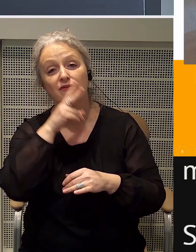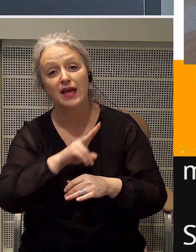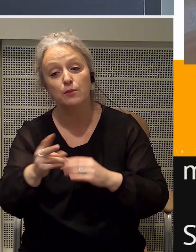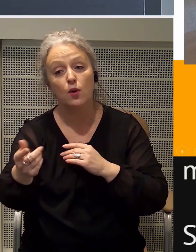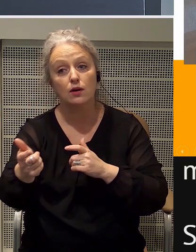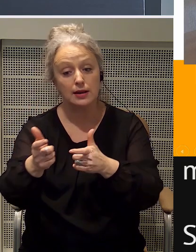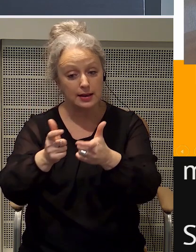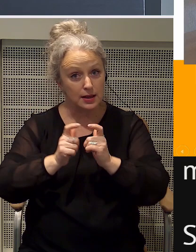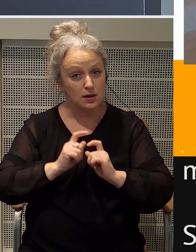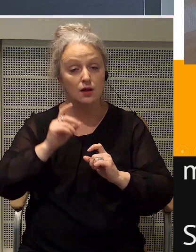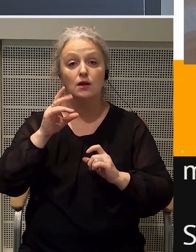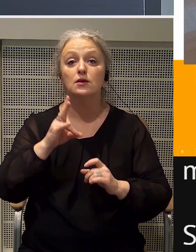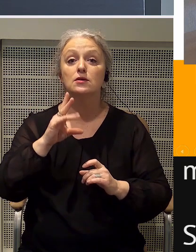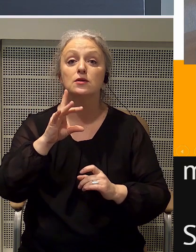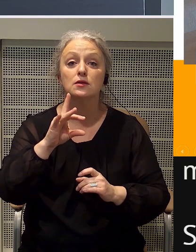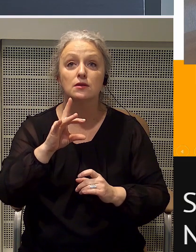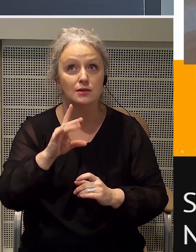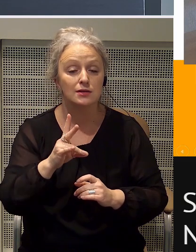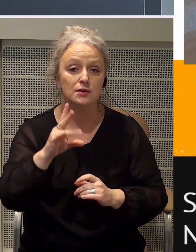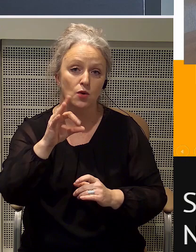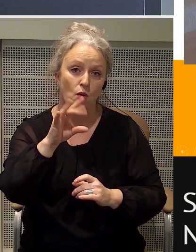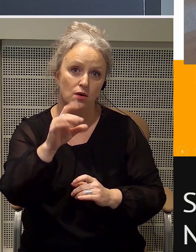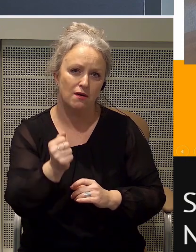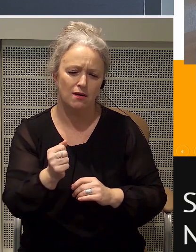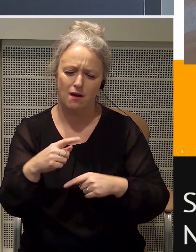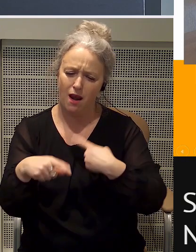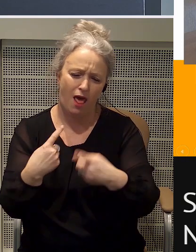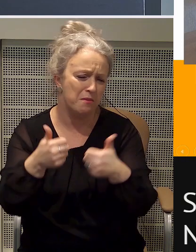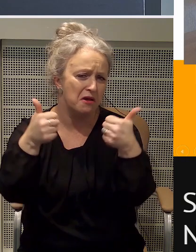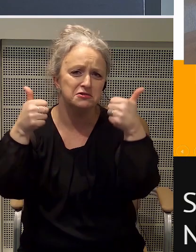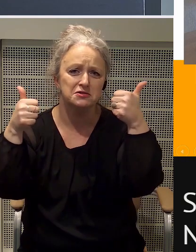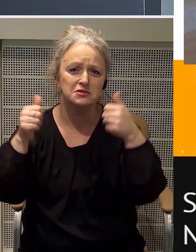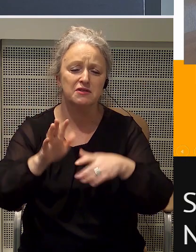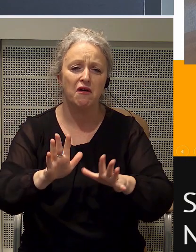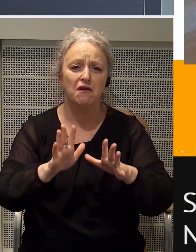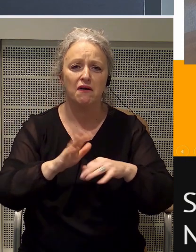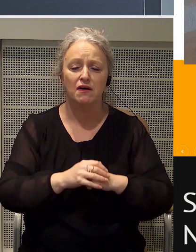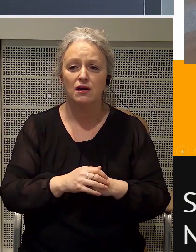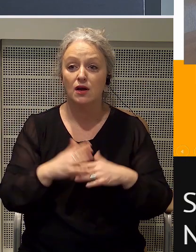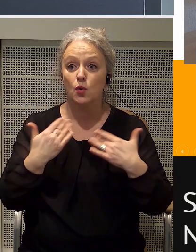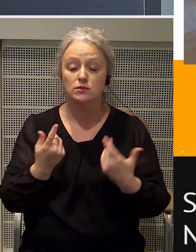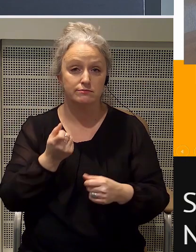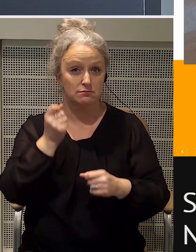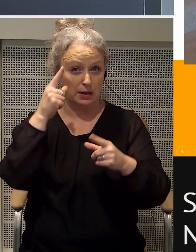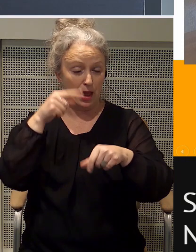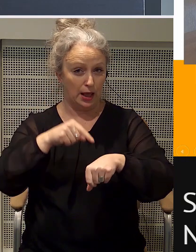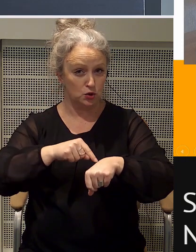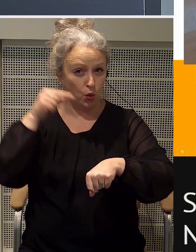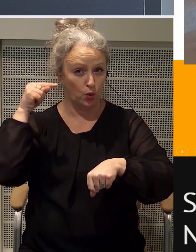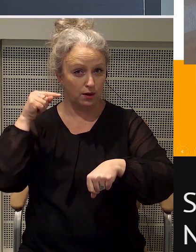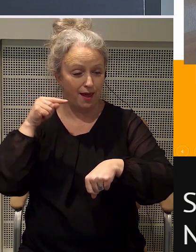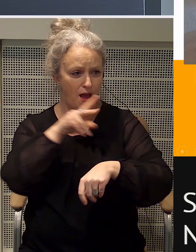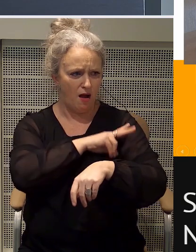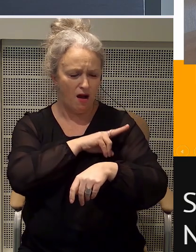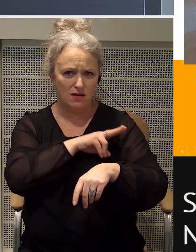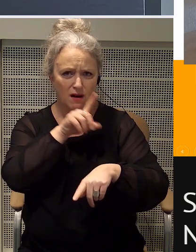activities. And on February 21st, her mother wrote us that she's doing very well.